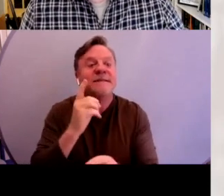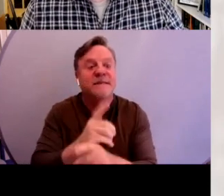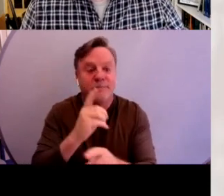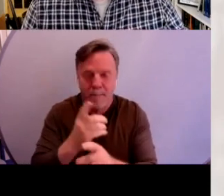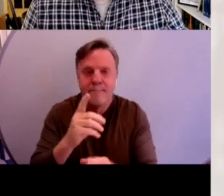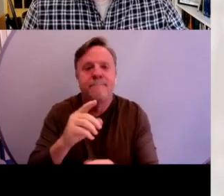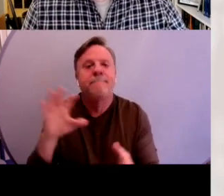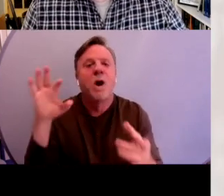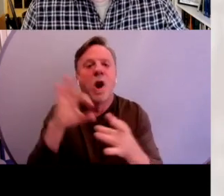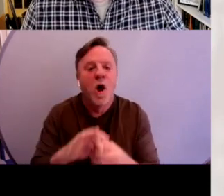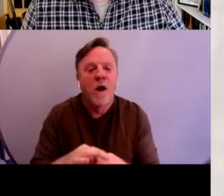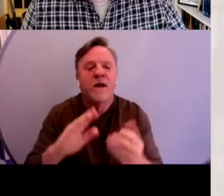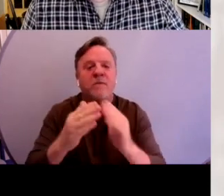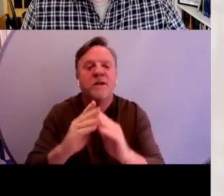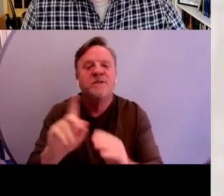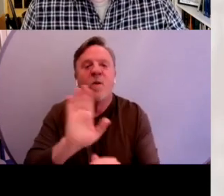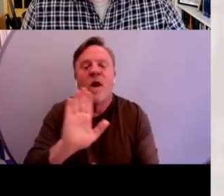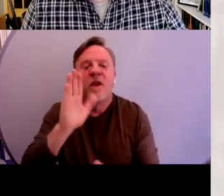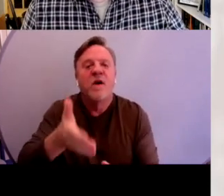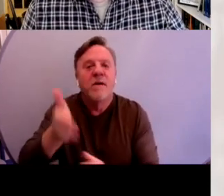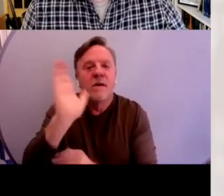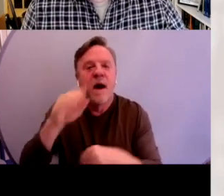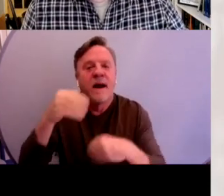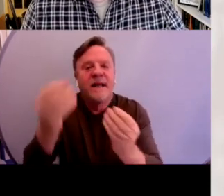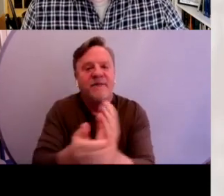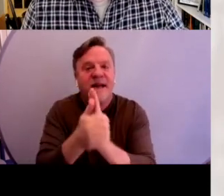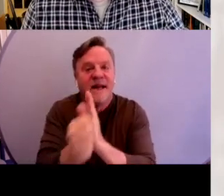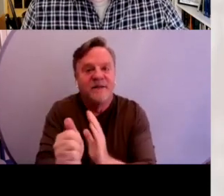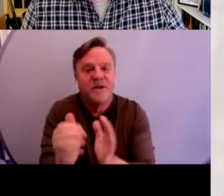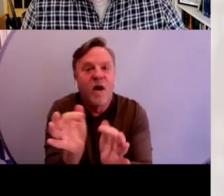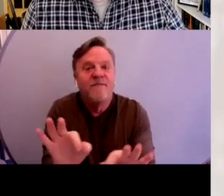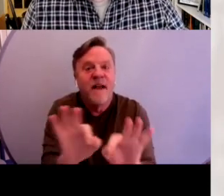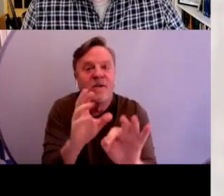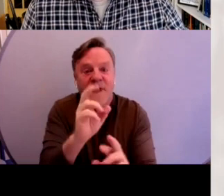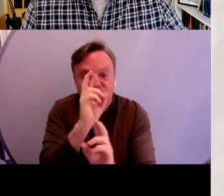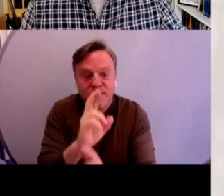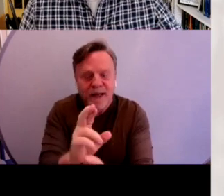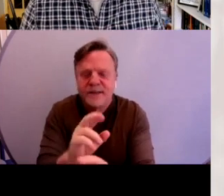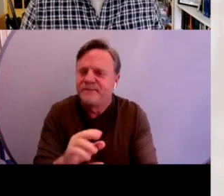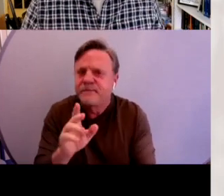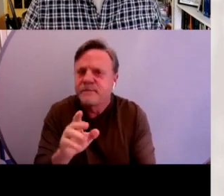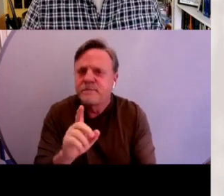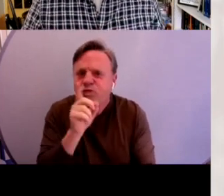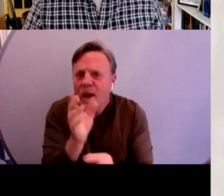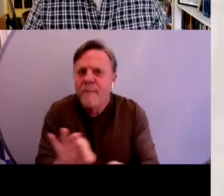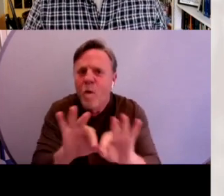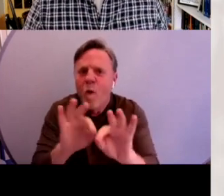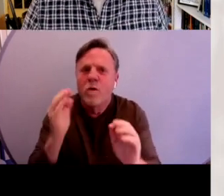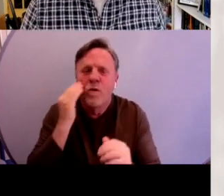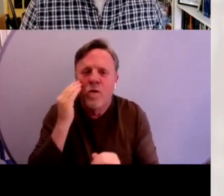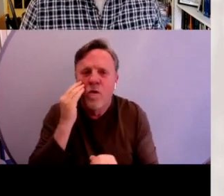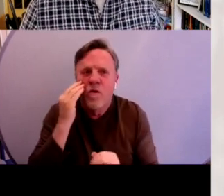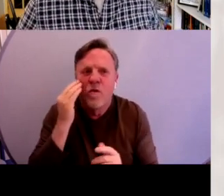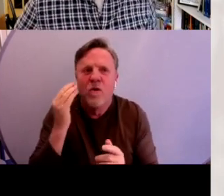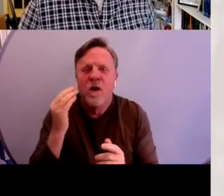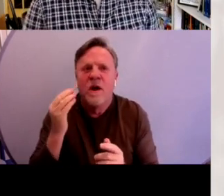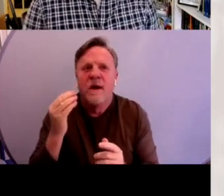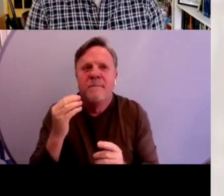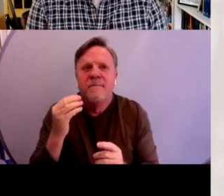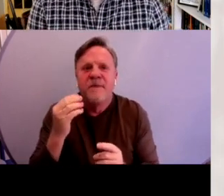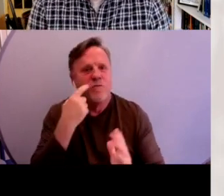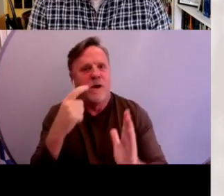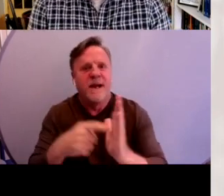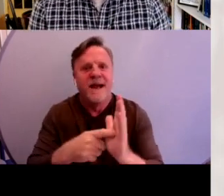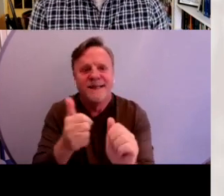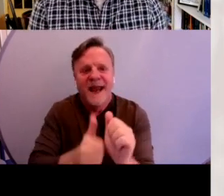their God-given gifts are valued and respected. It's important to recognize that I think every